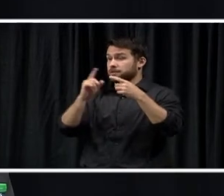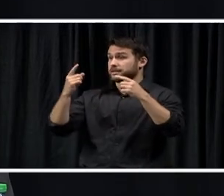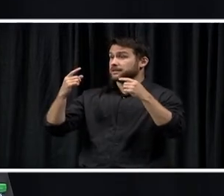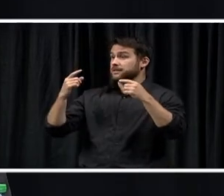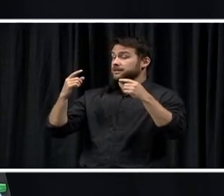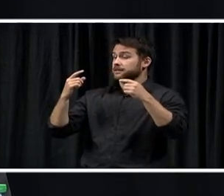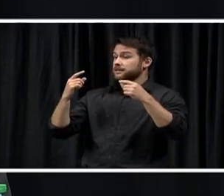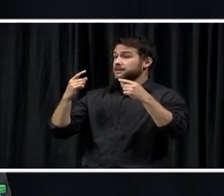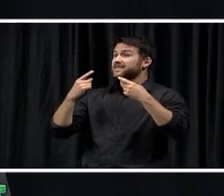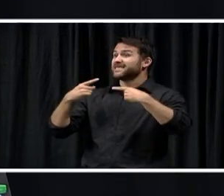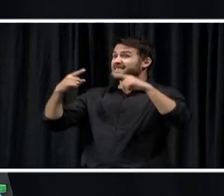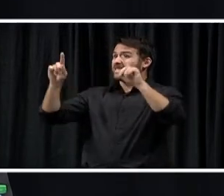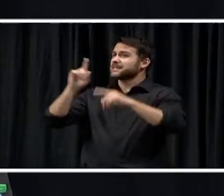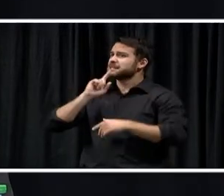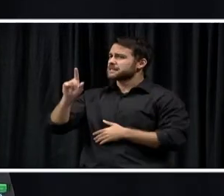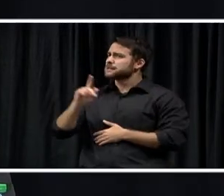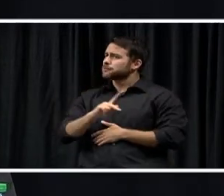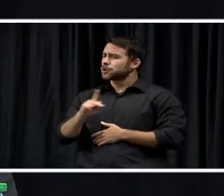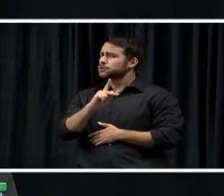success is personal.